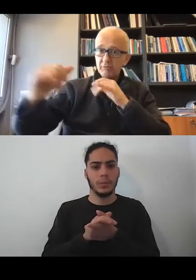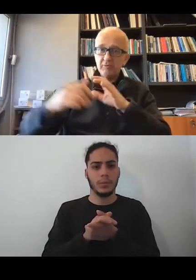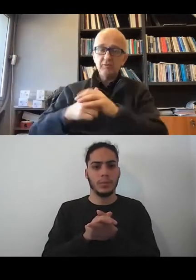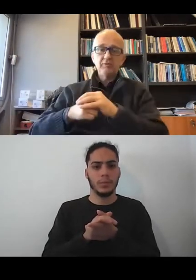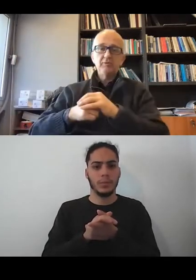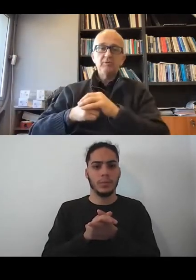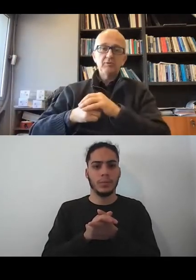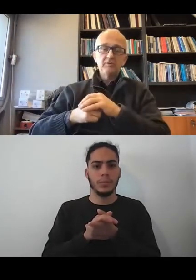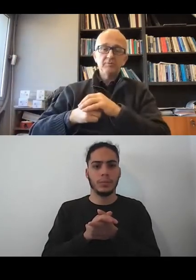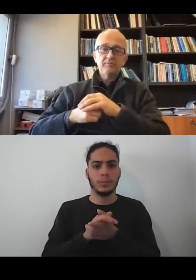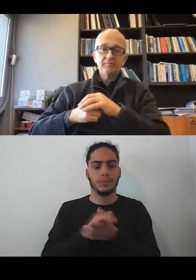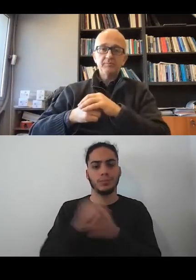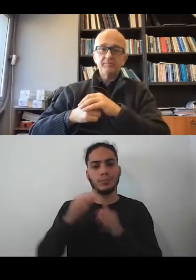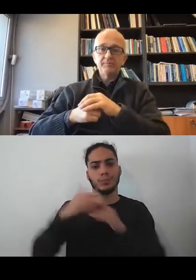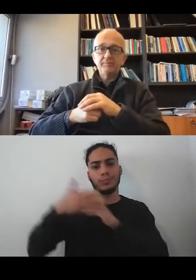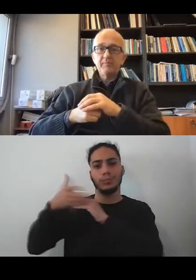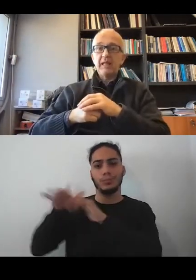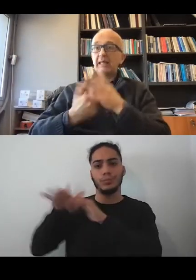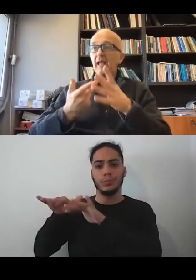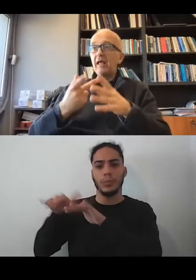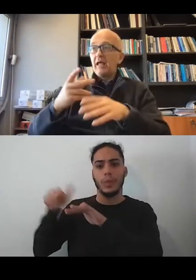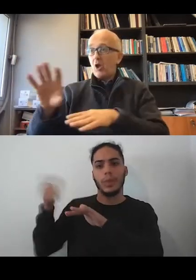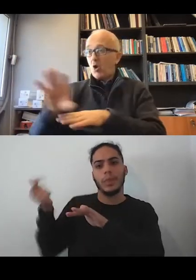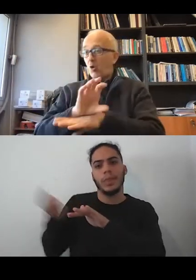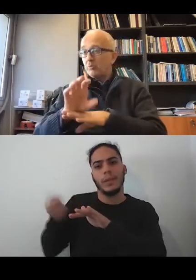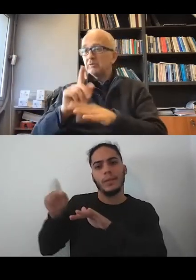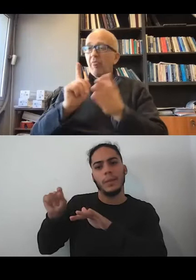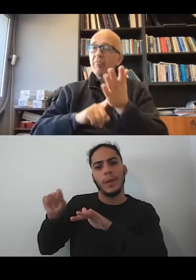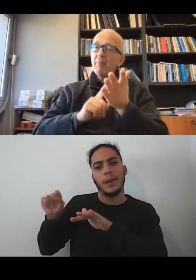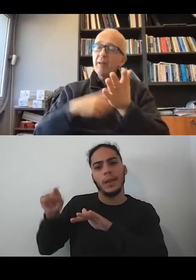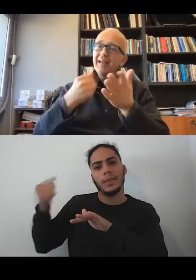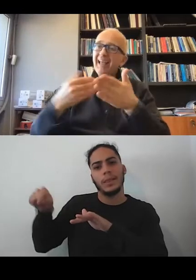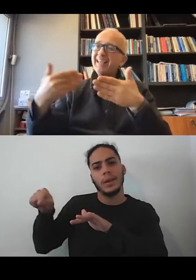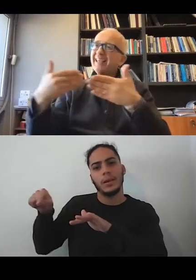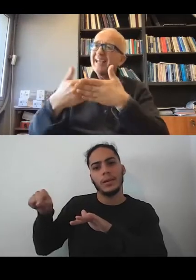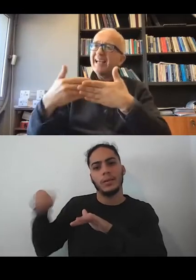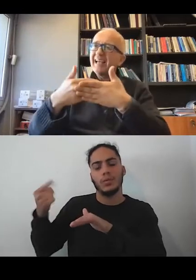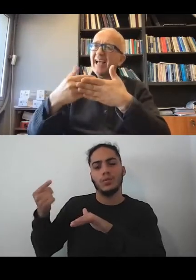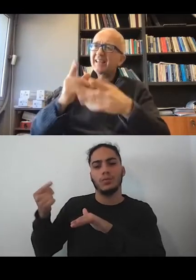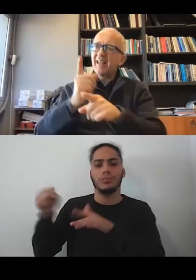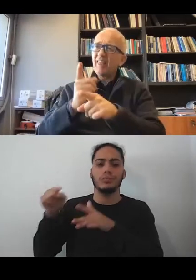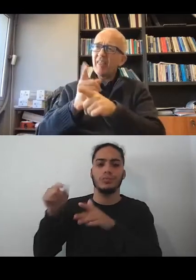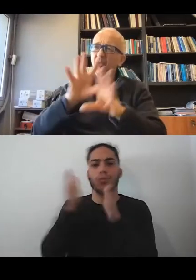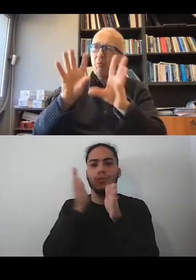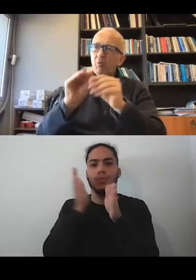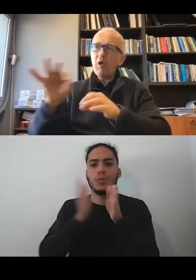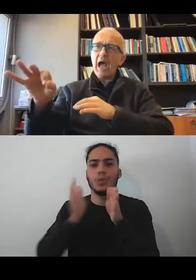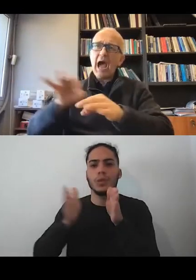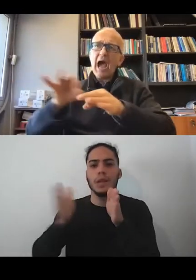And the PC should also include a graphical processing unit.